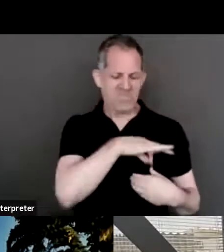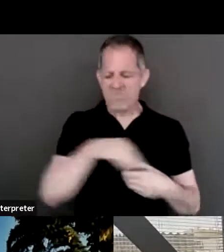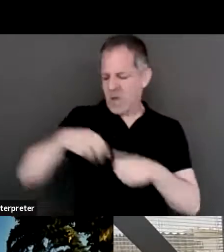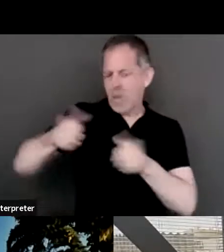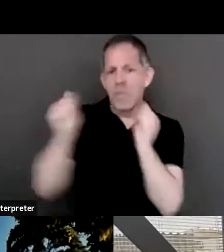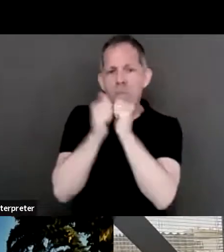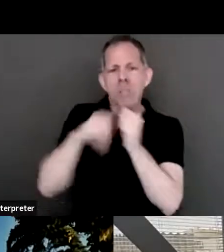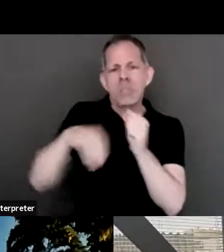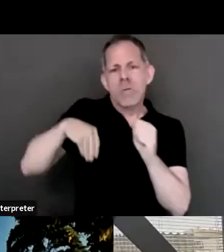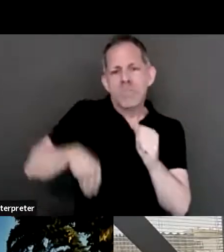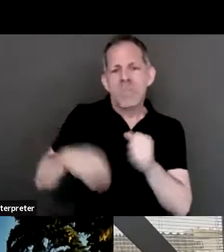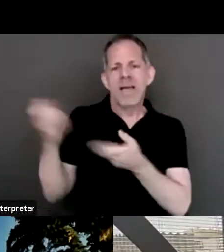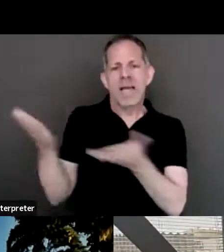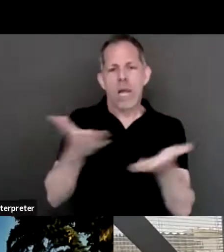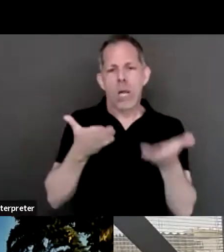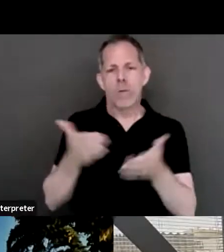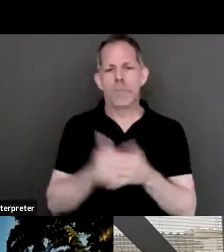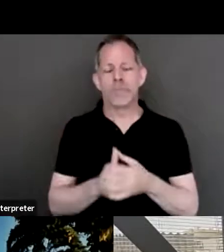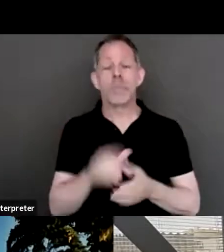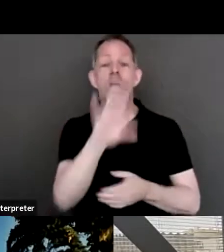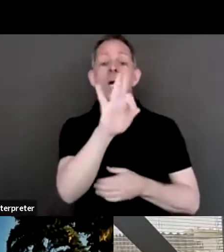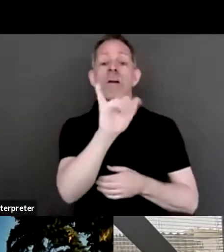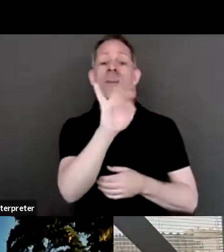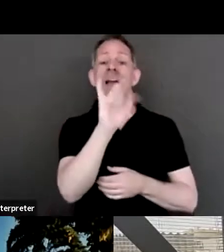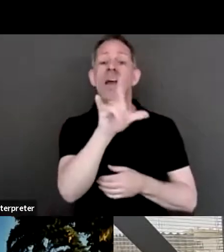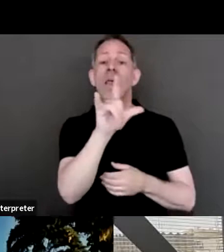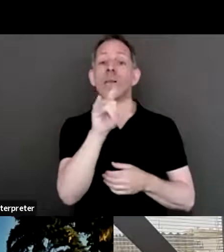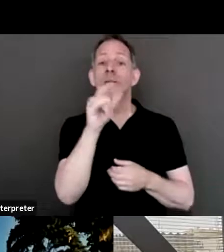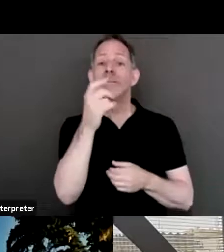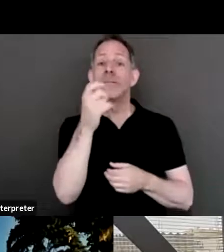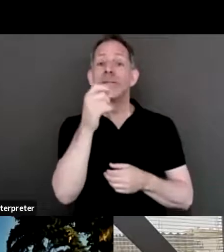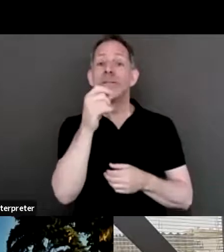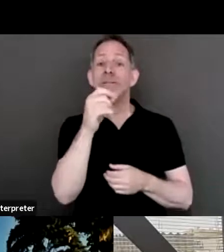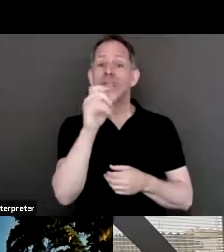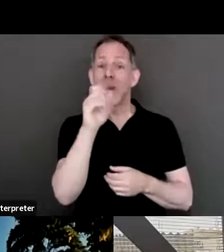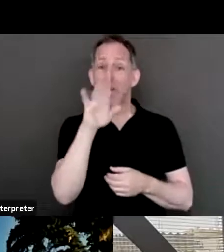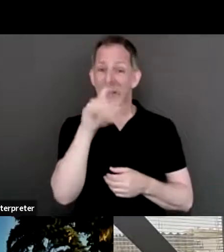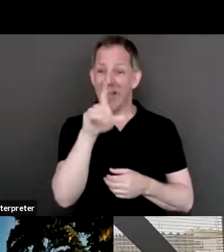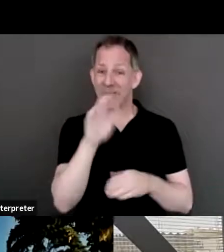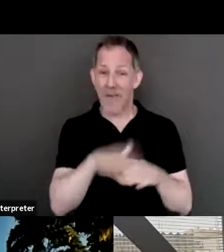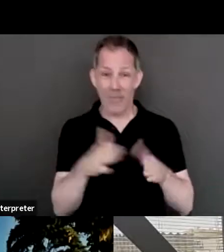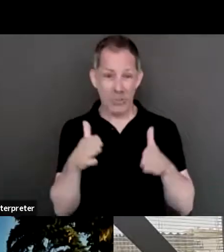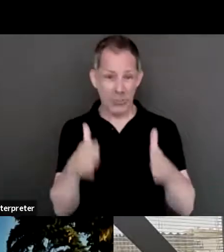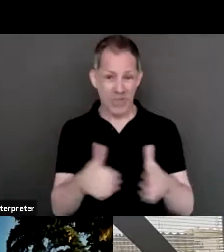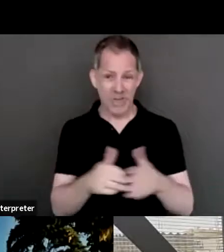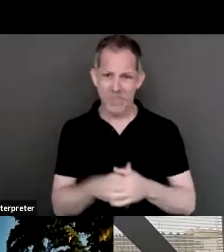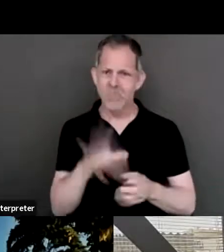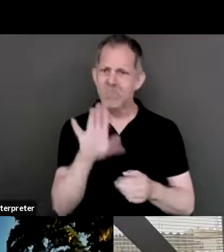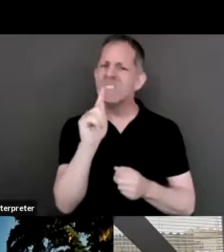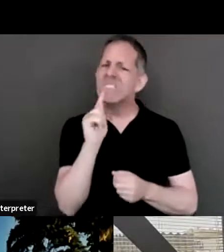streets right now are deadly, and we want to avoid people taking them.